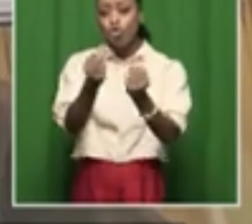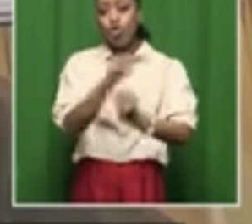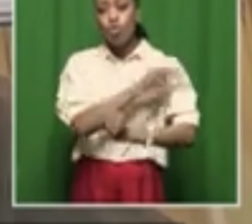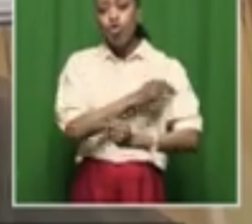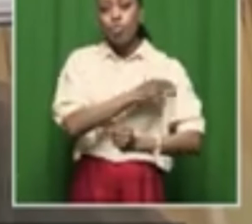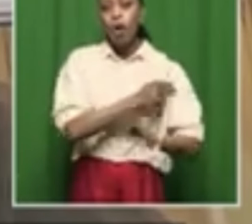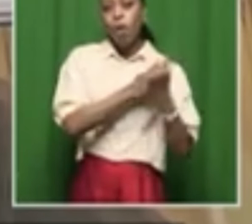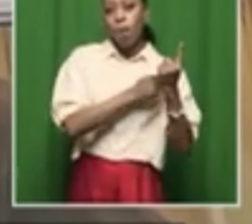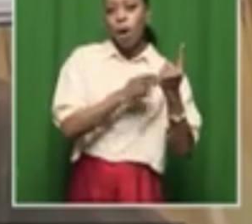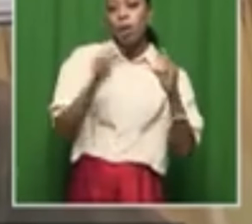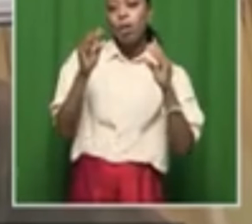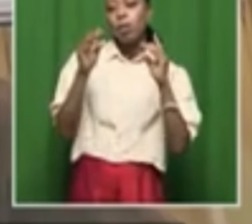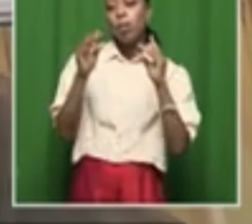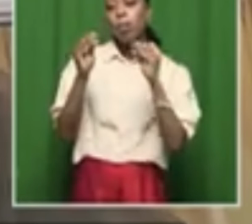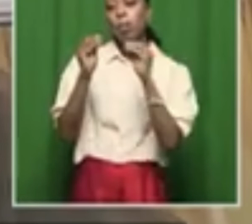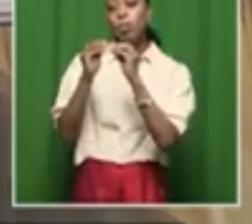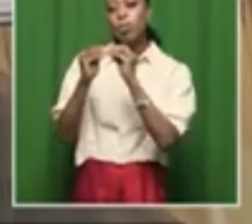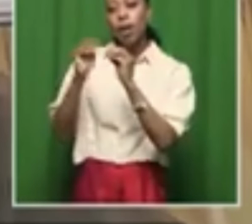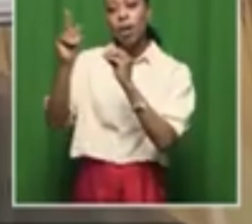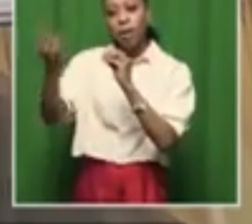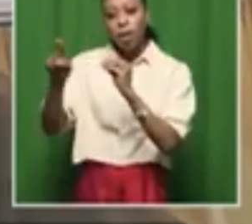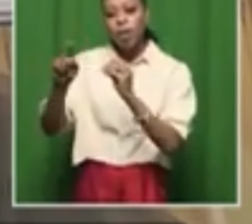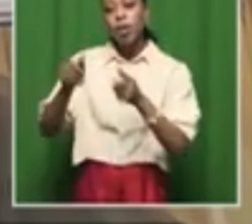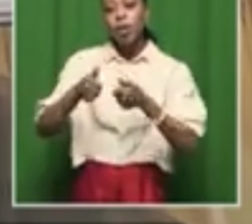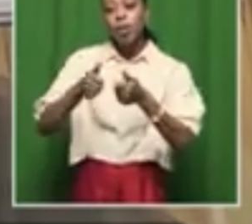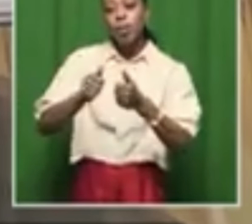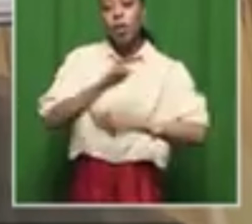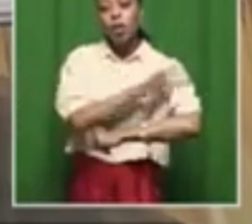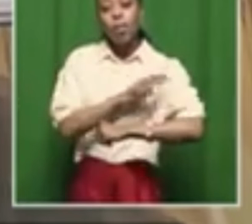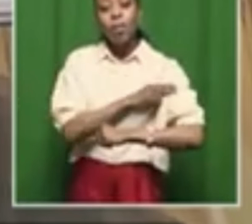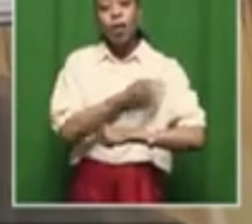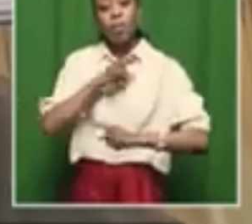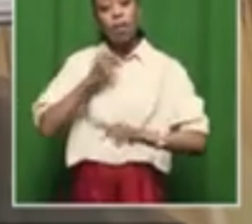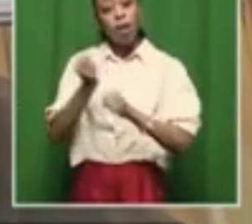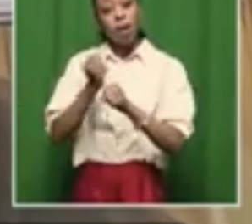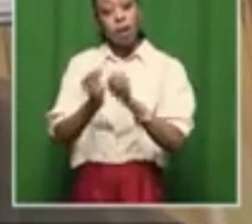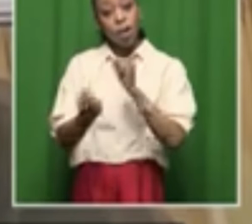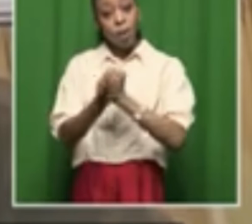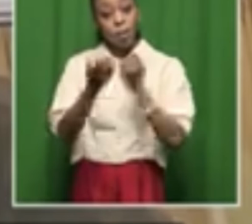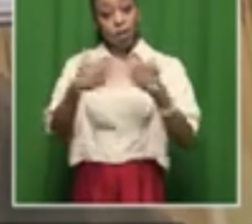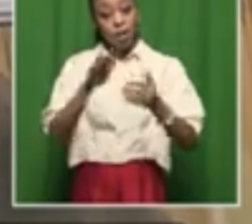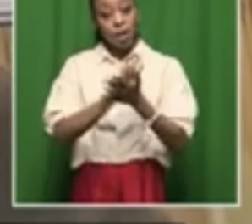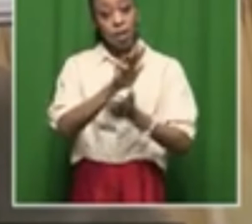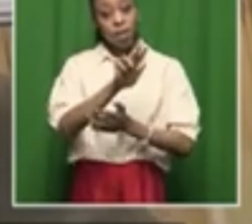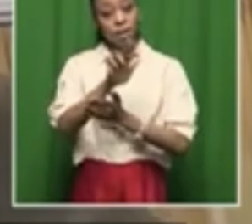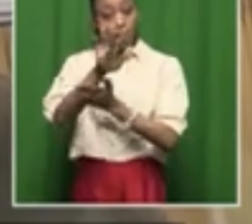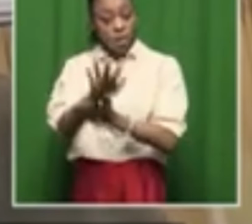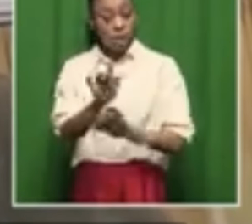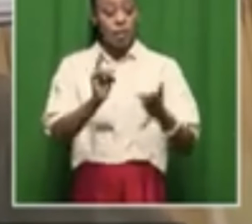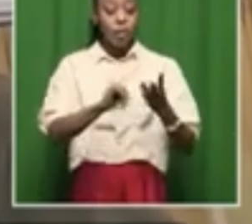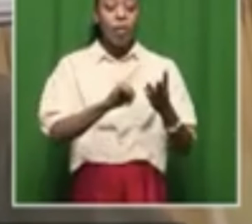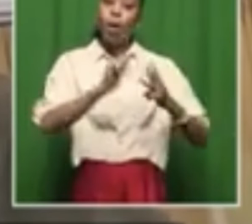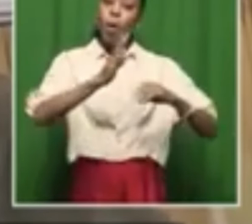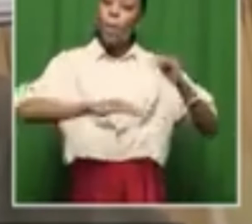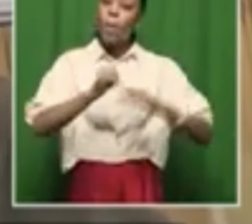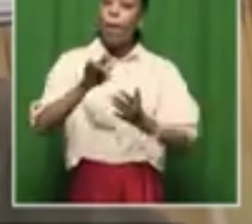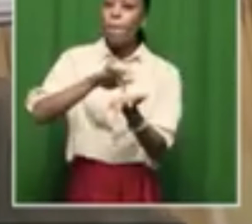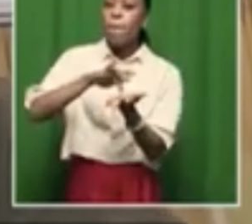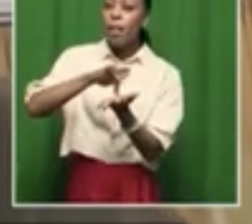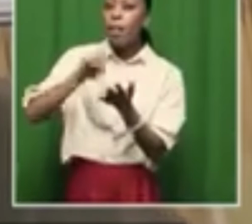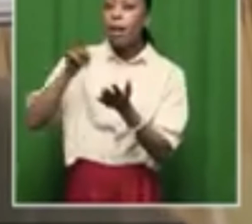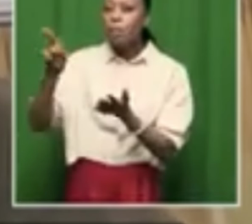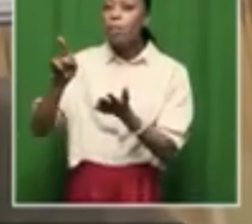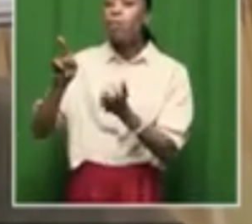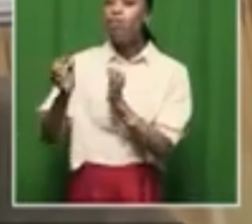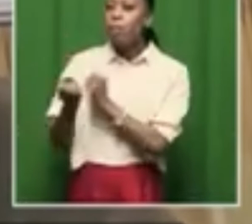hospitals, one in Bushbuckridge to replace the hospitals in which I worked in 1985. One is being built in Middelburg.